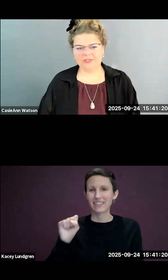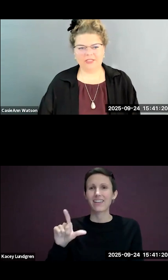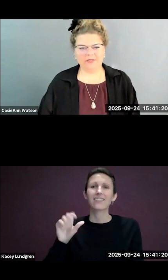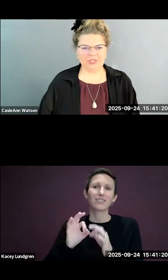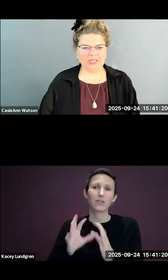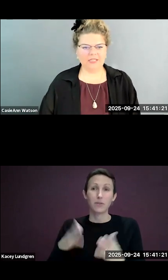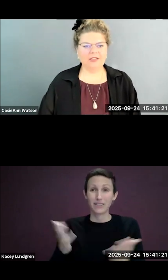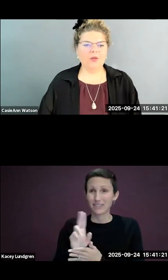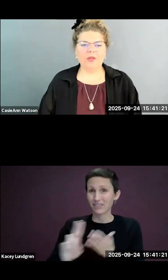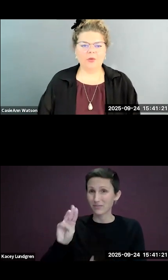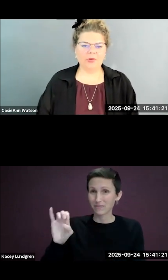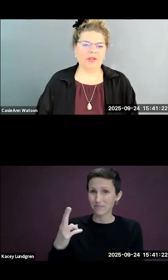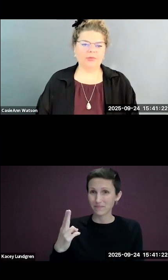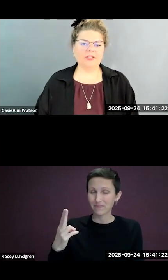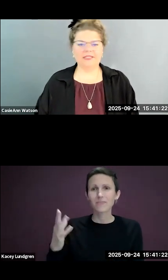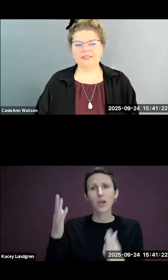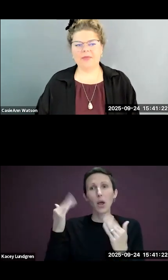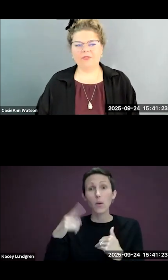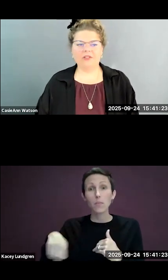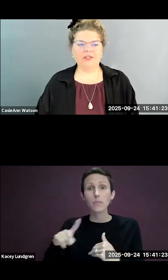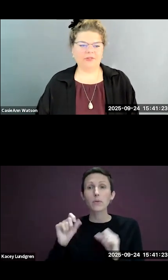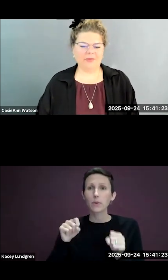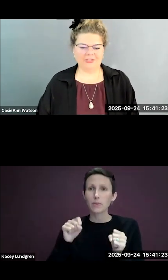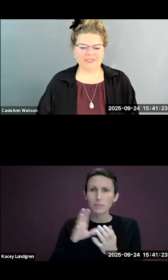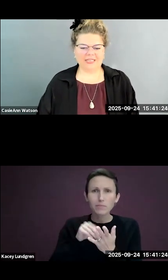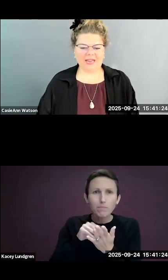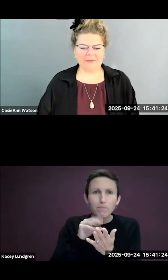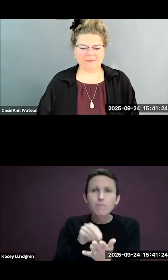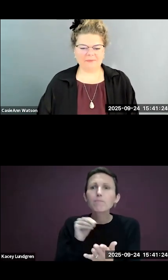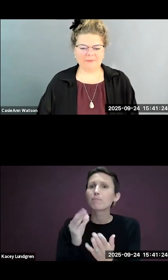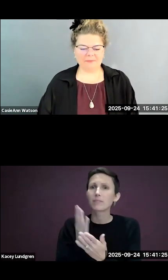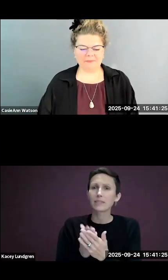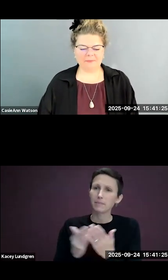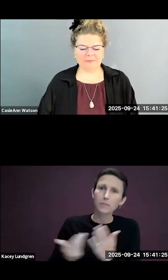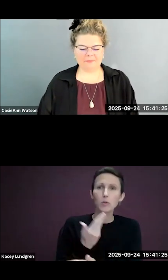at the University of Michigan. We hope you're able to glean some helpful information today.